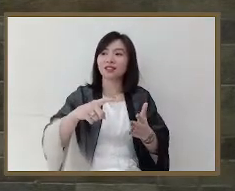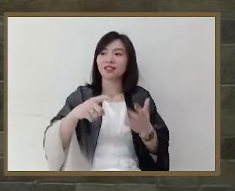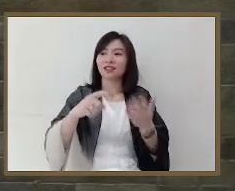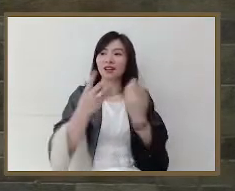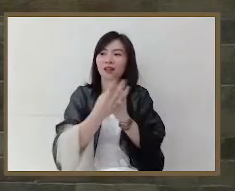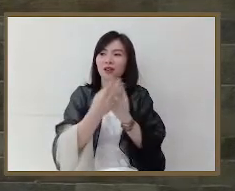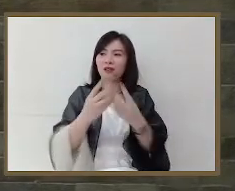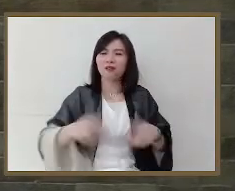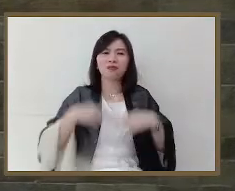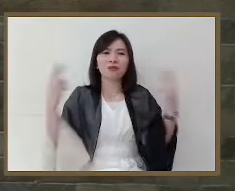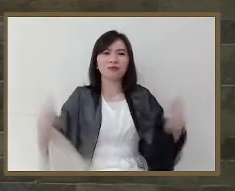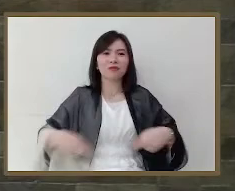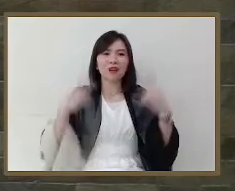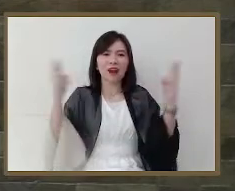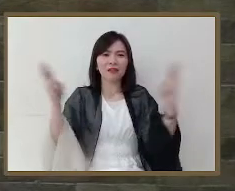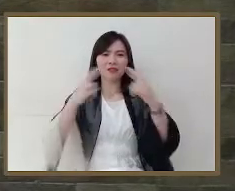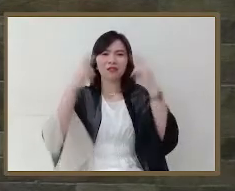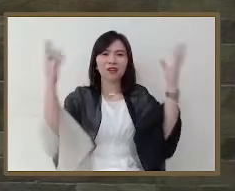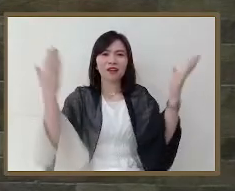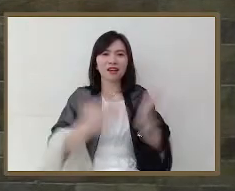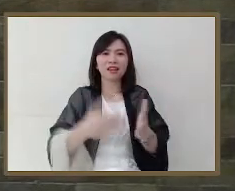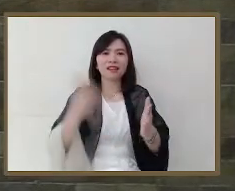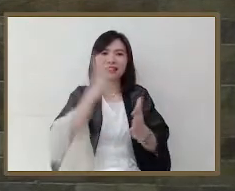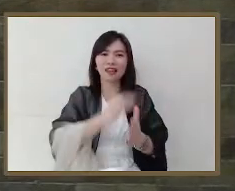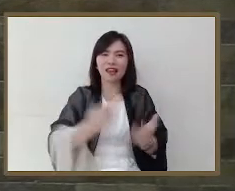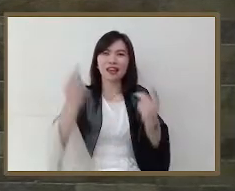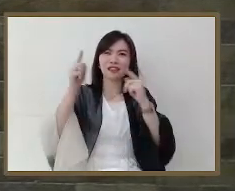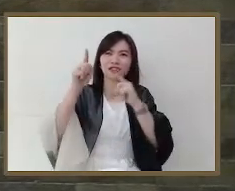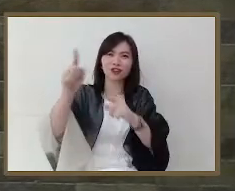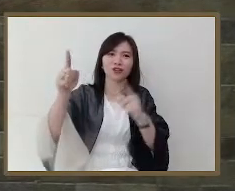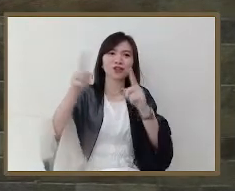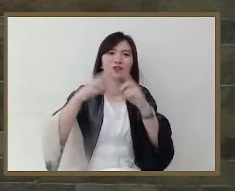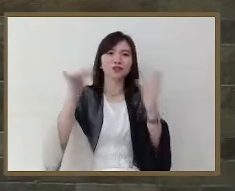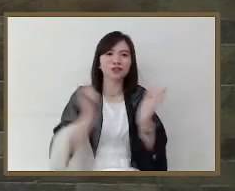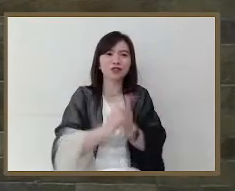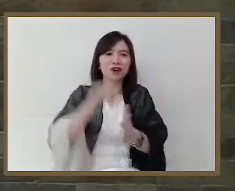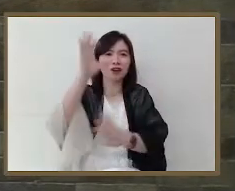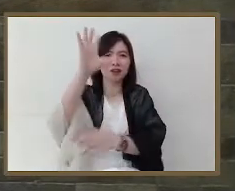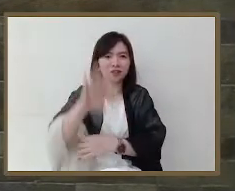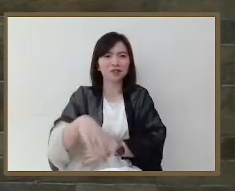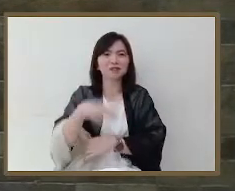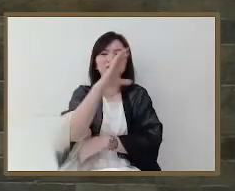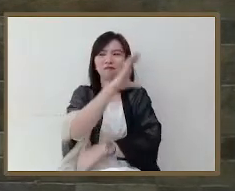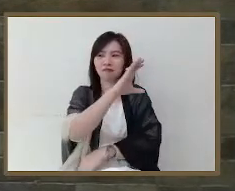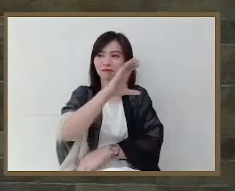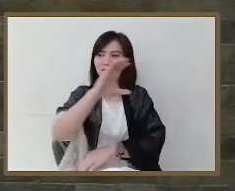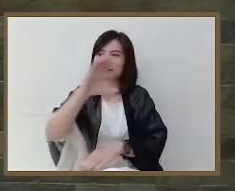rekindle their fire. Let's go back to the